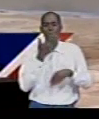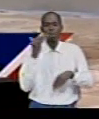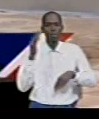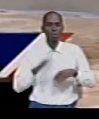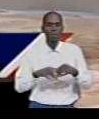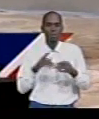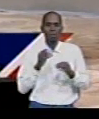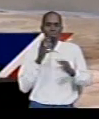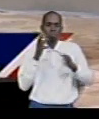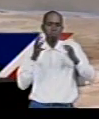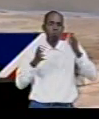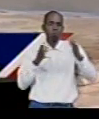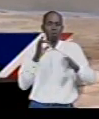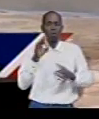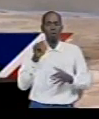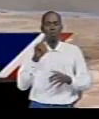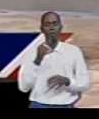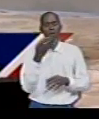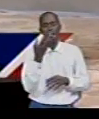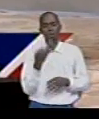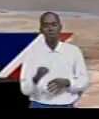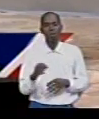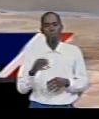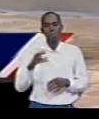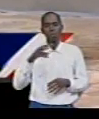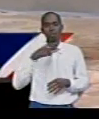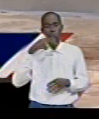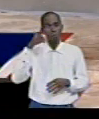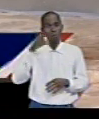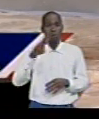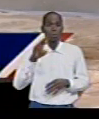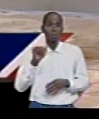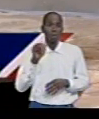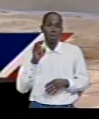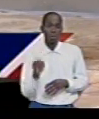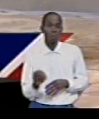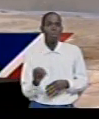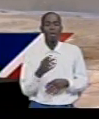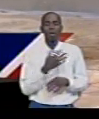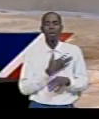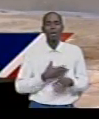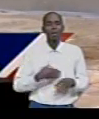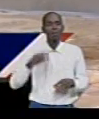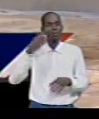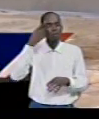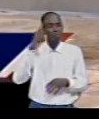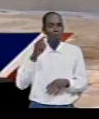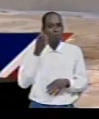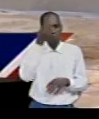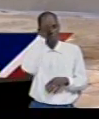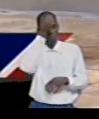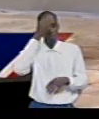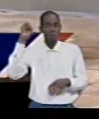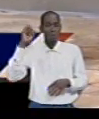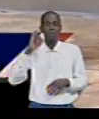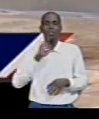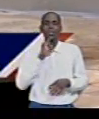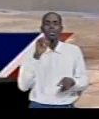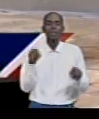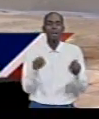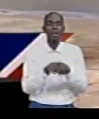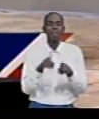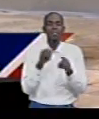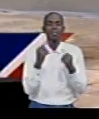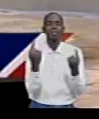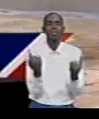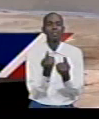verse 23 there. "And for rebellion is as the sin of